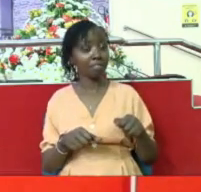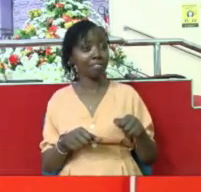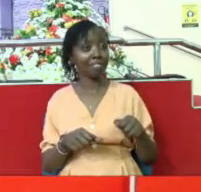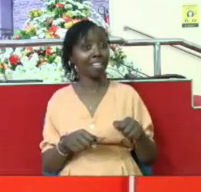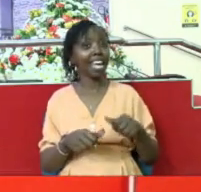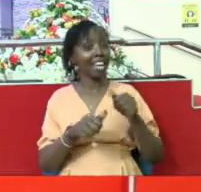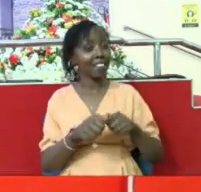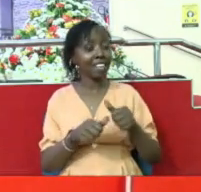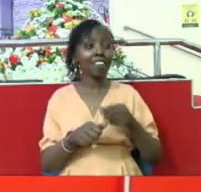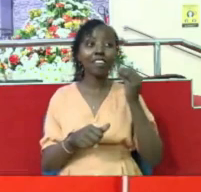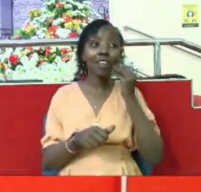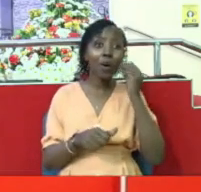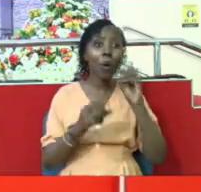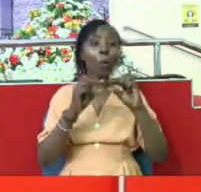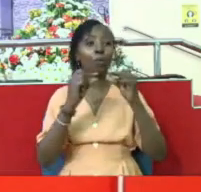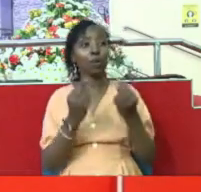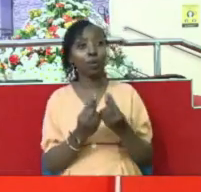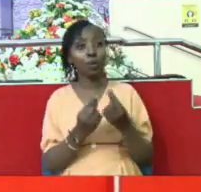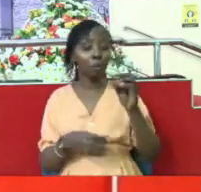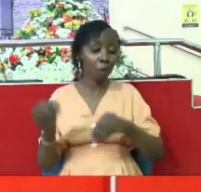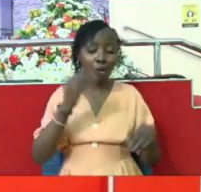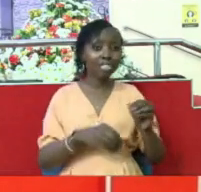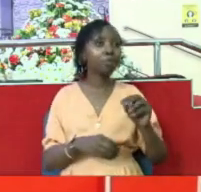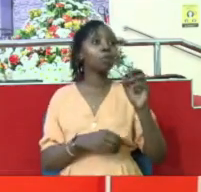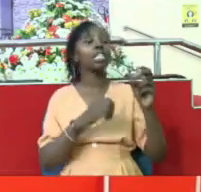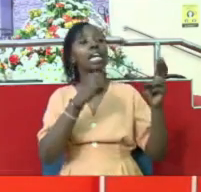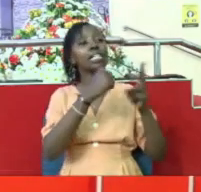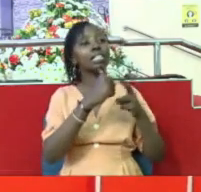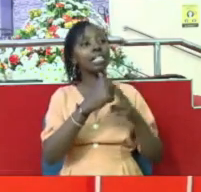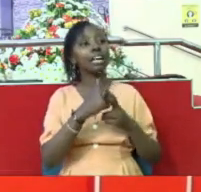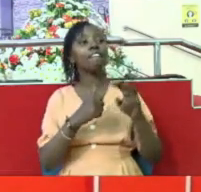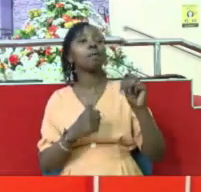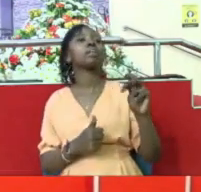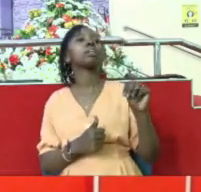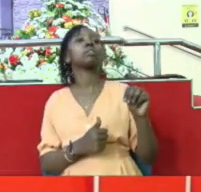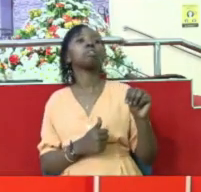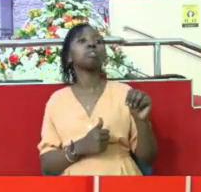Is it possible? Now what happens is that we still all go around and say,